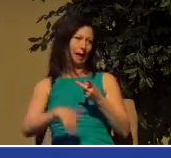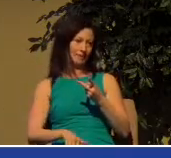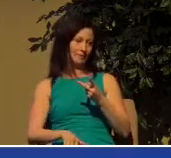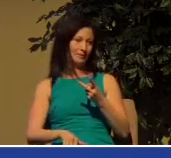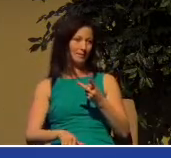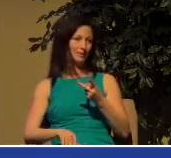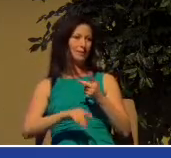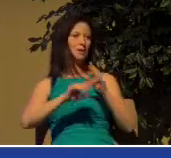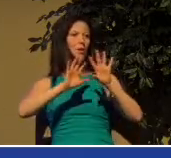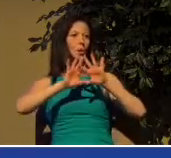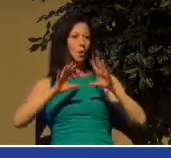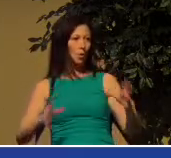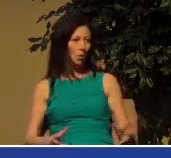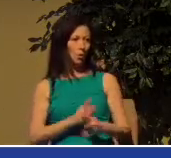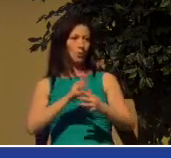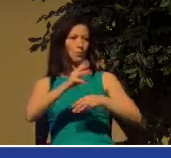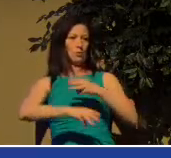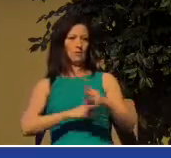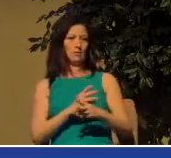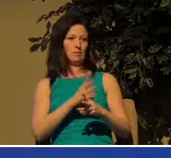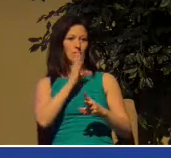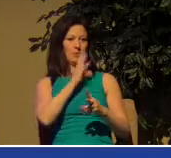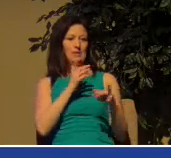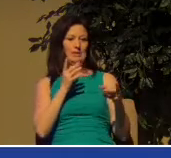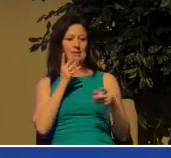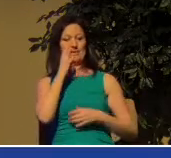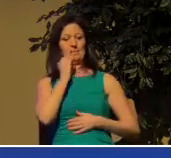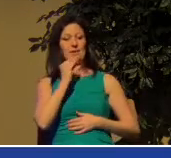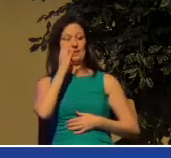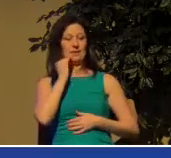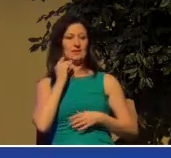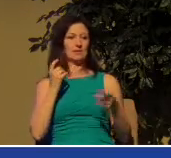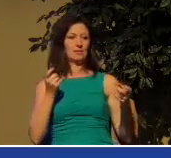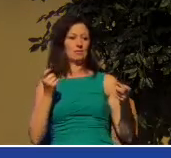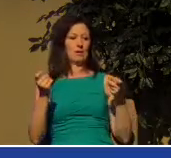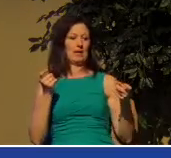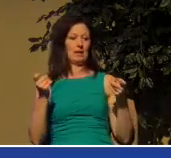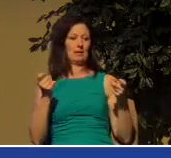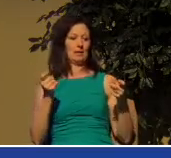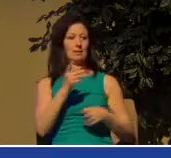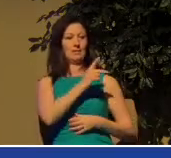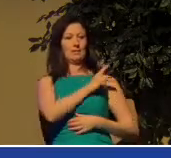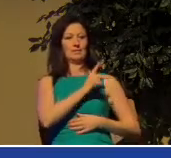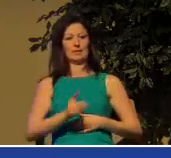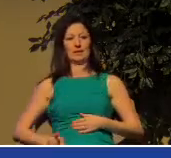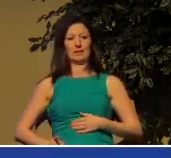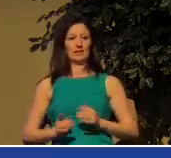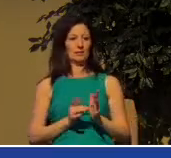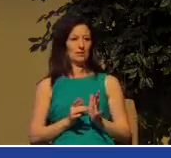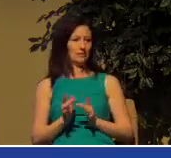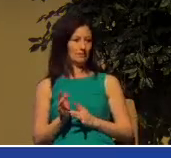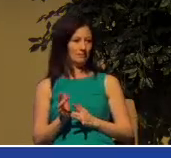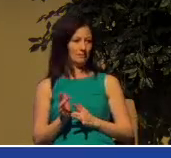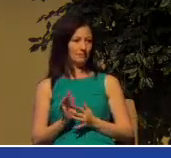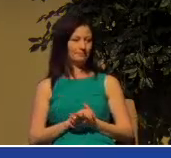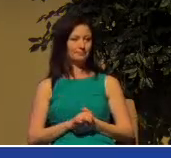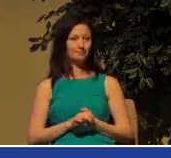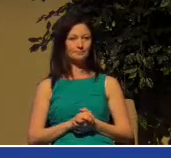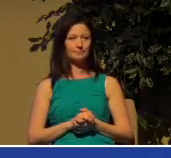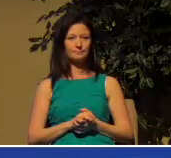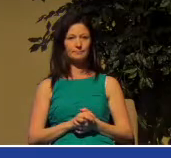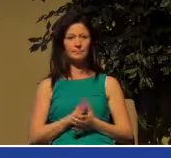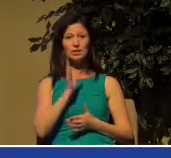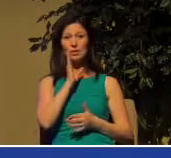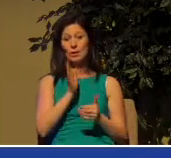world will experience the reign of King Jesus. So let me end with these